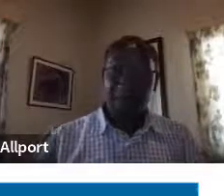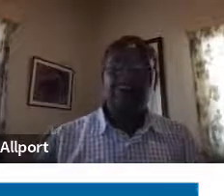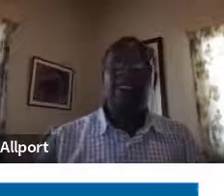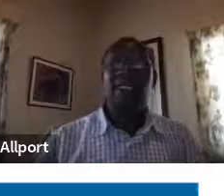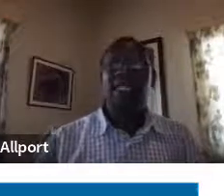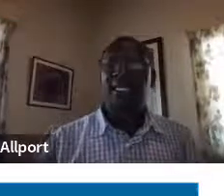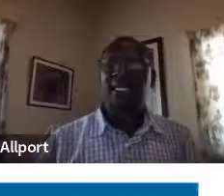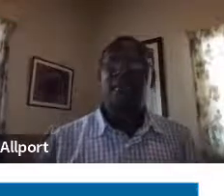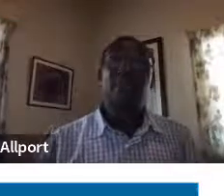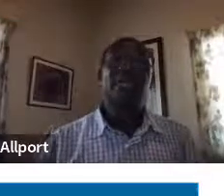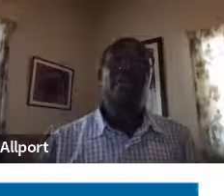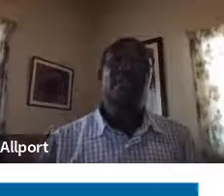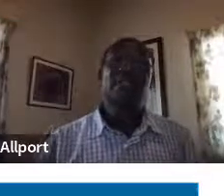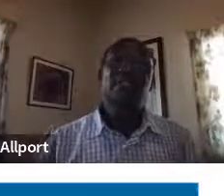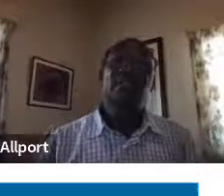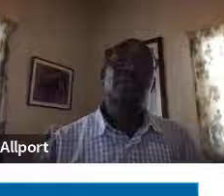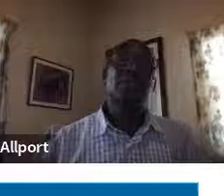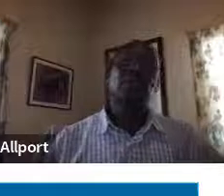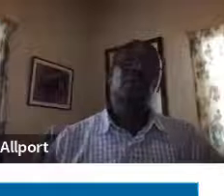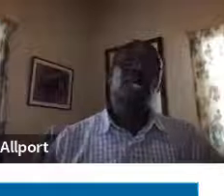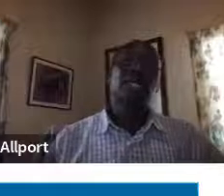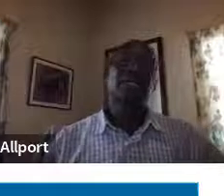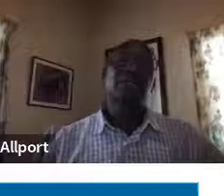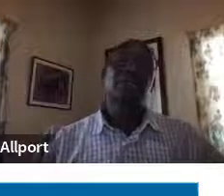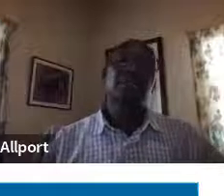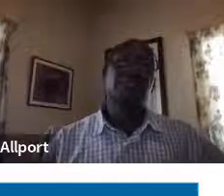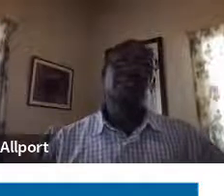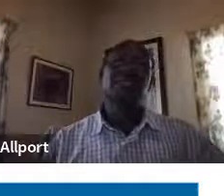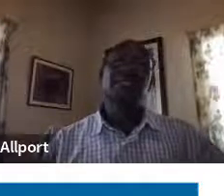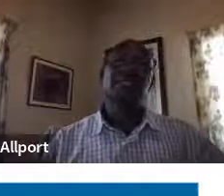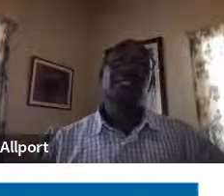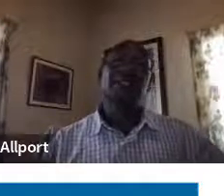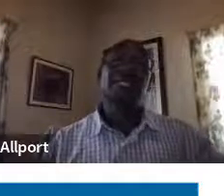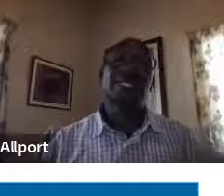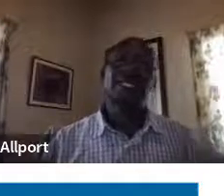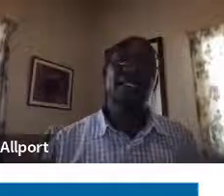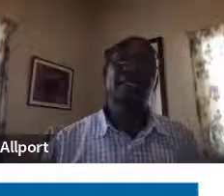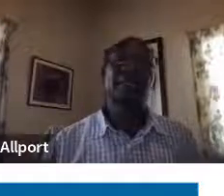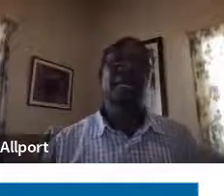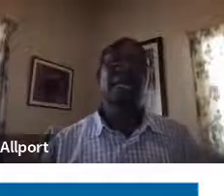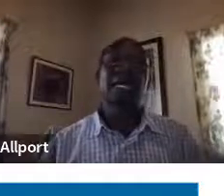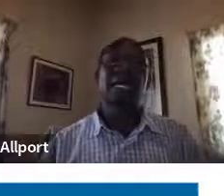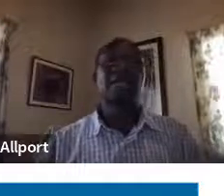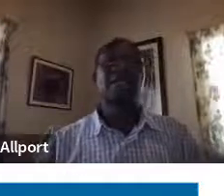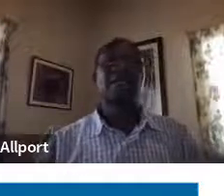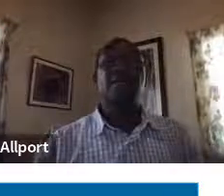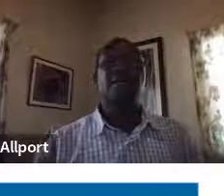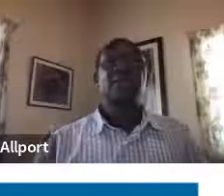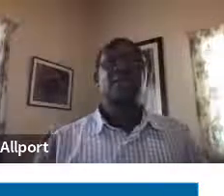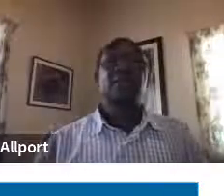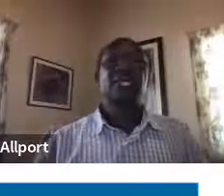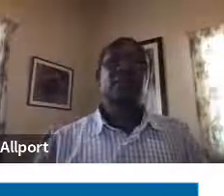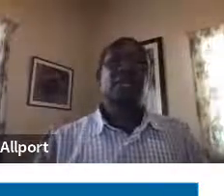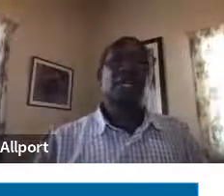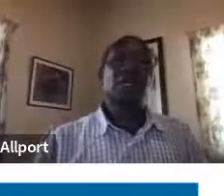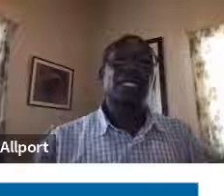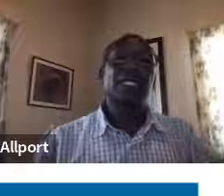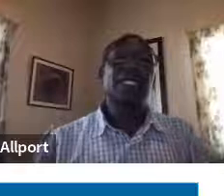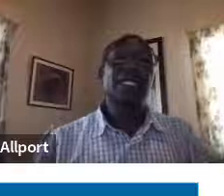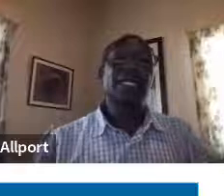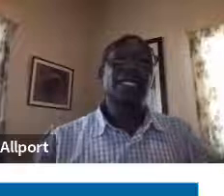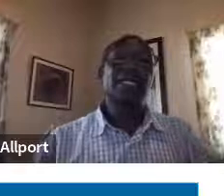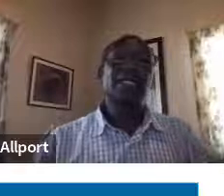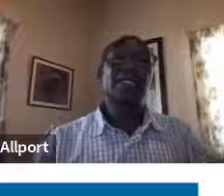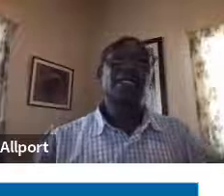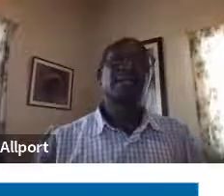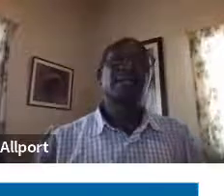this is 27, you have to go back just about 7 days back. So that's why we are calling